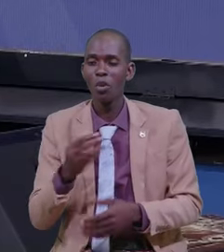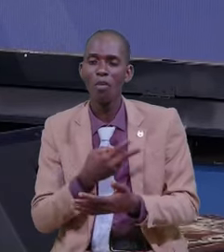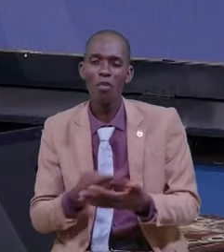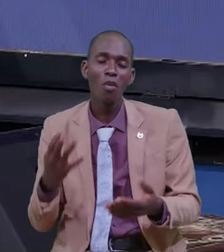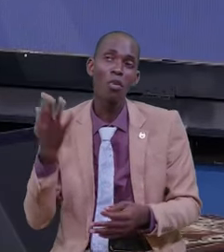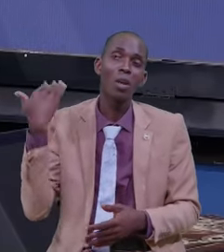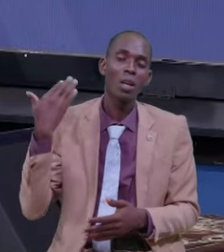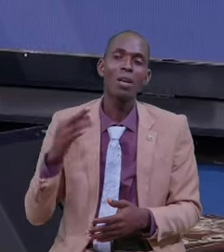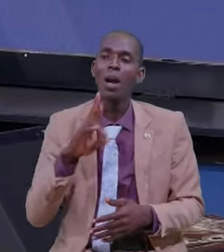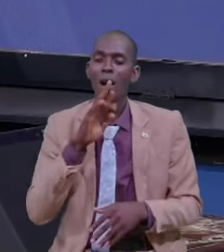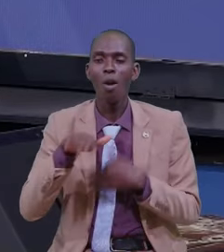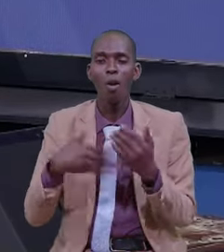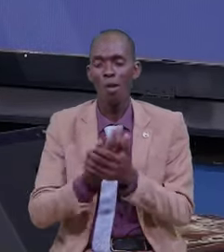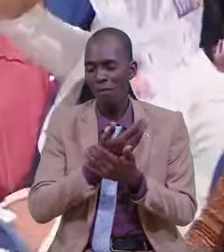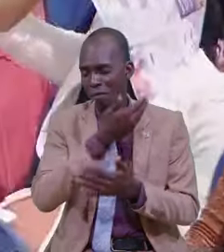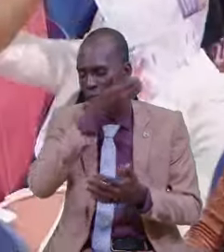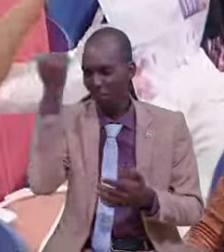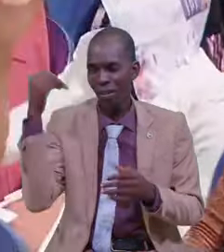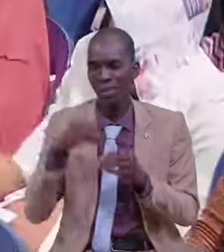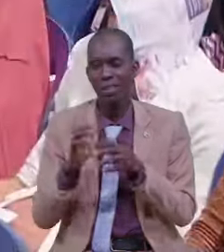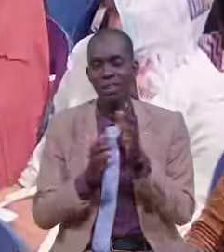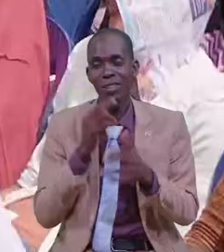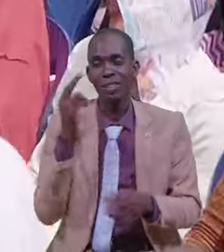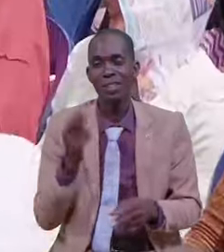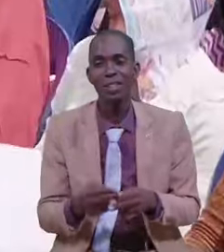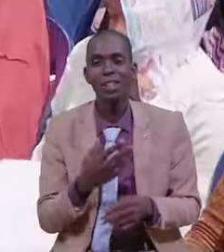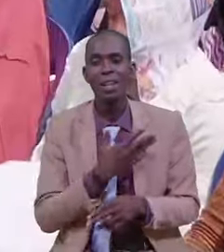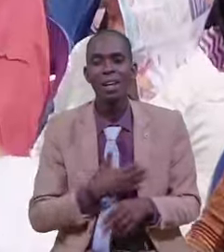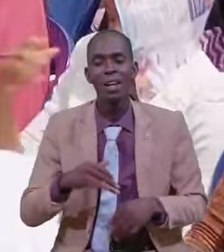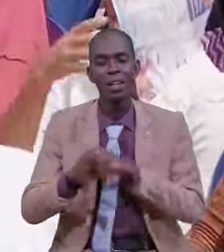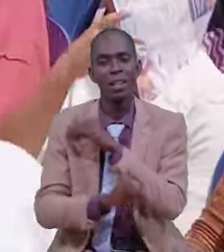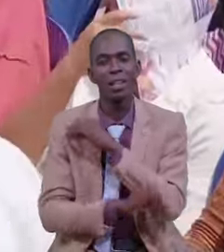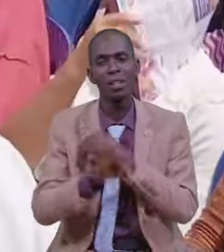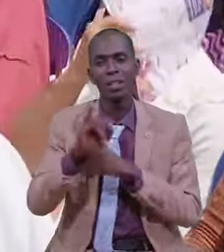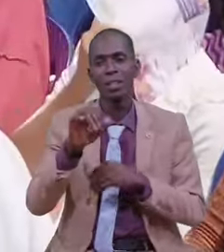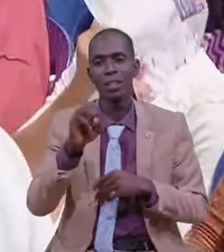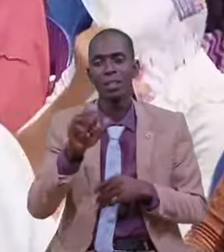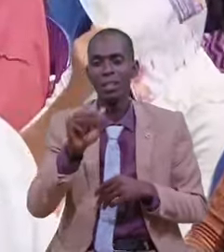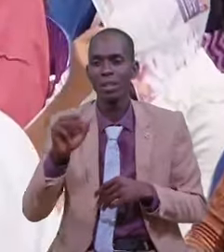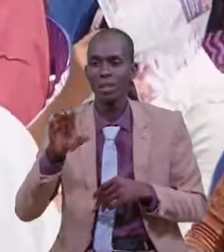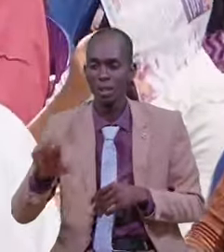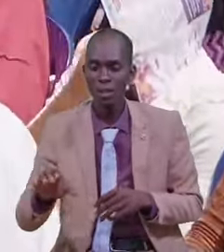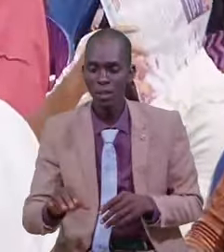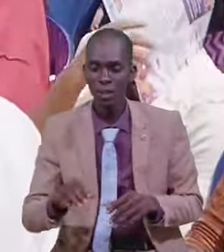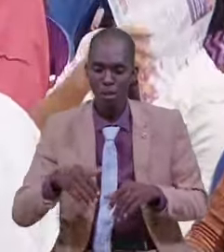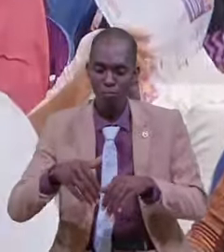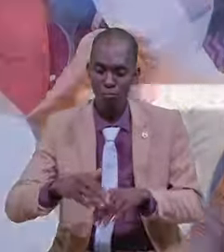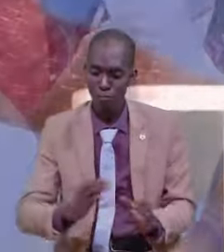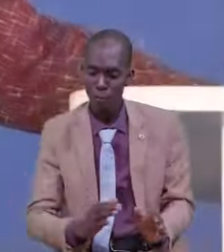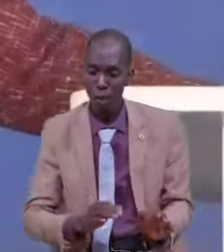forgotten in Jesus' name. And Isaac cultivated, and the Lord gave him